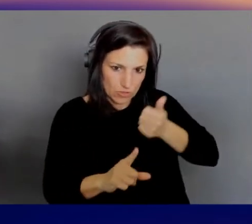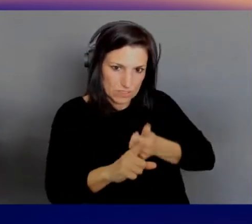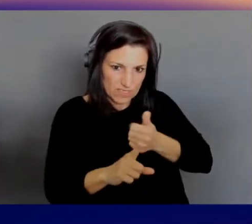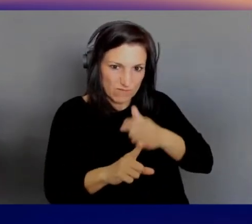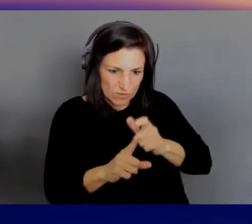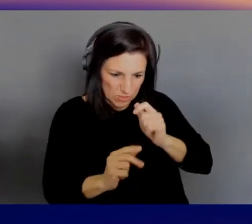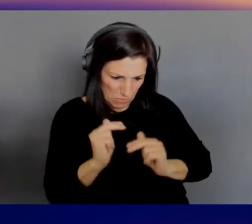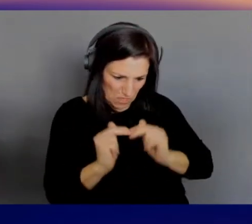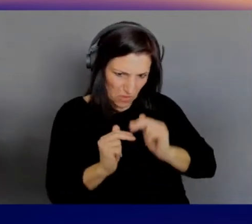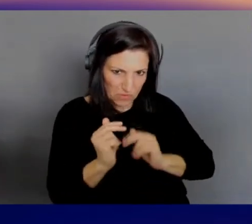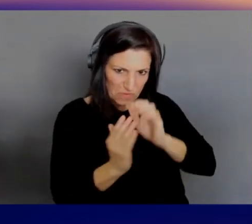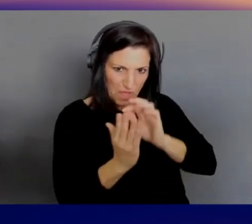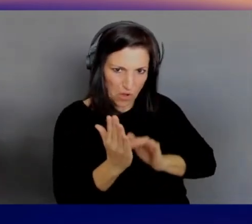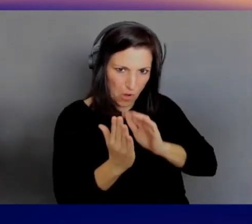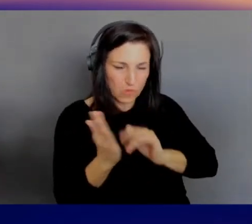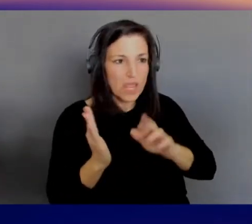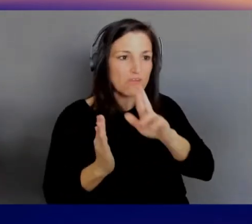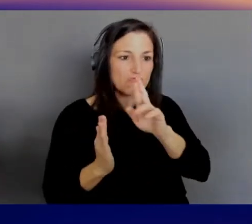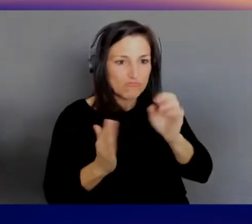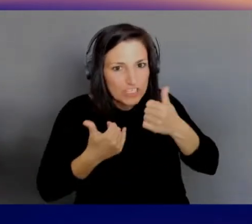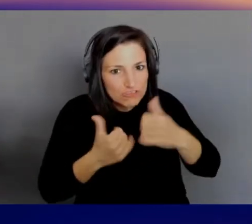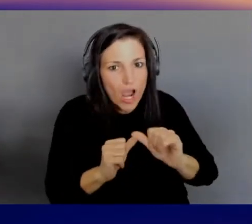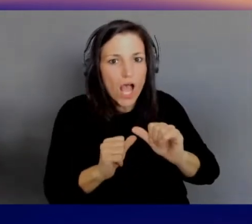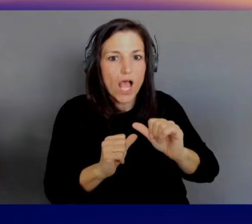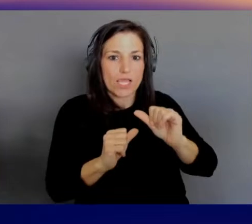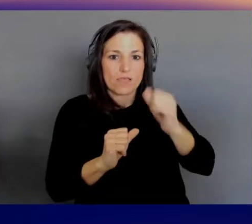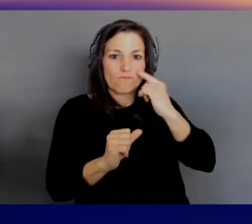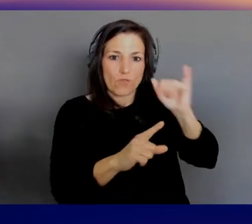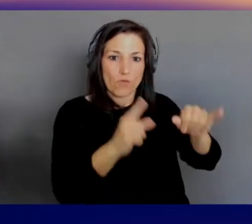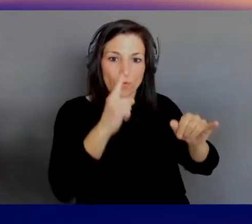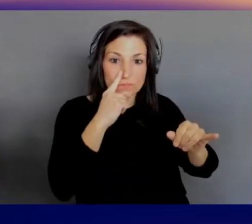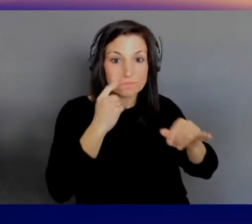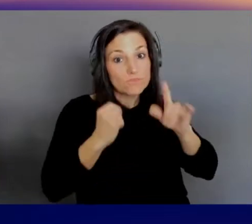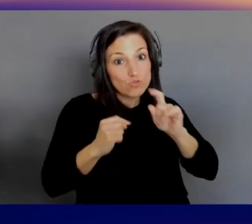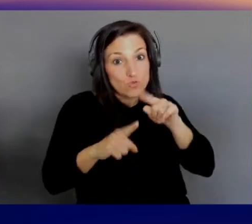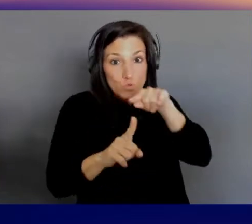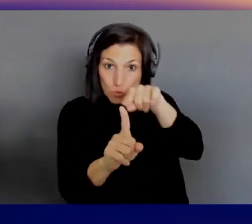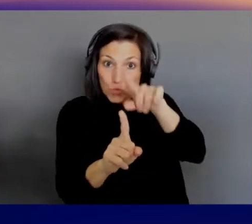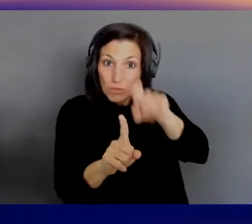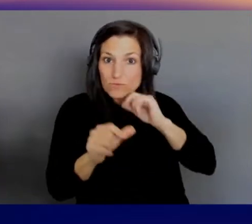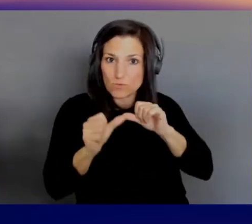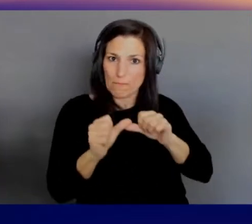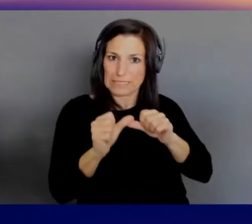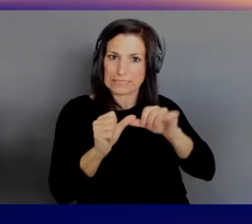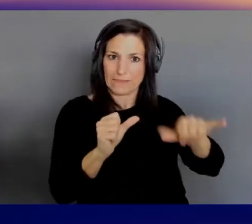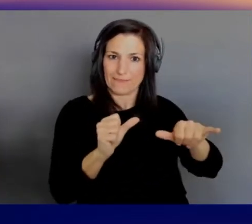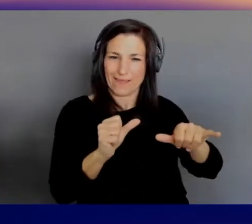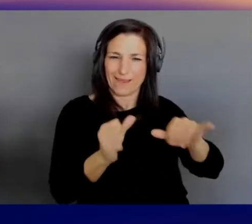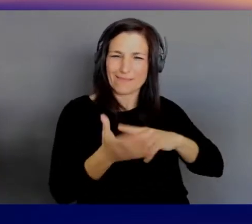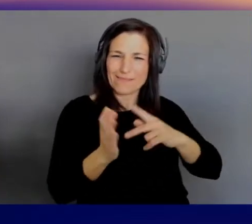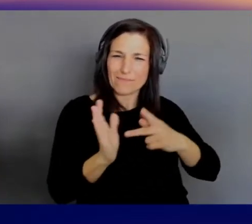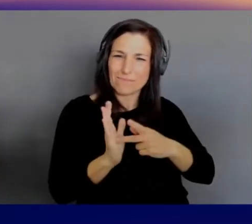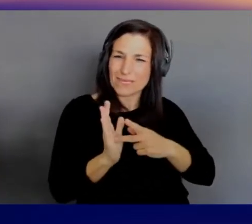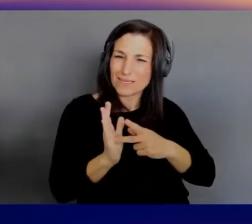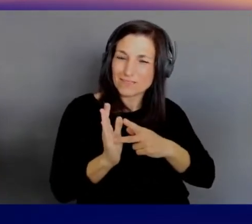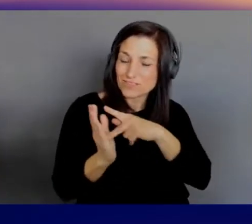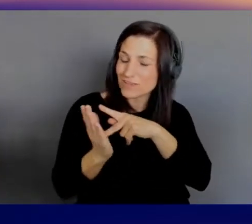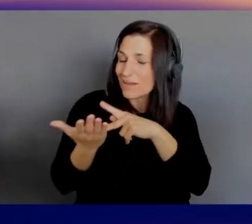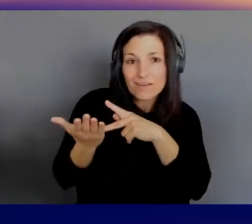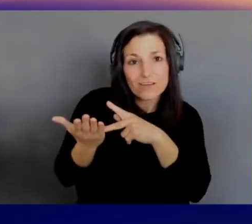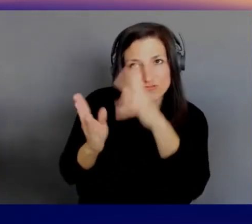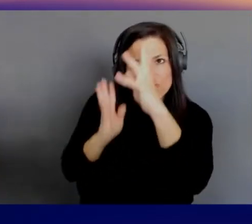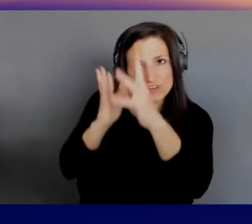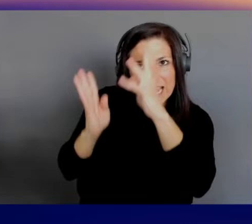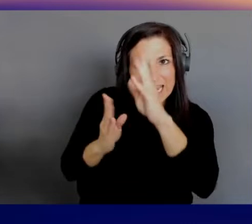retry, try-catch blocks, and you have to make sure that you maintain that, which takes away the time for you to write business logic. Right. That's why